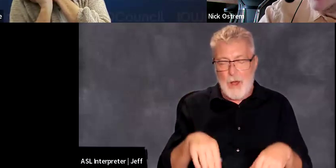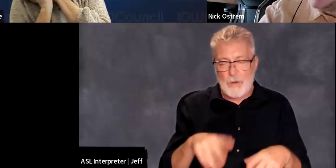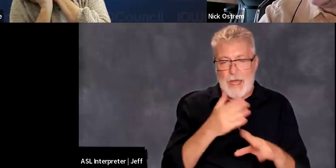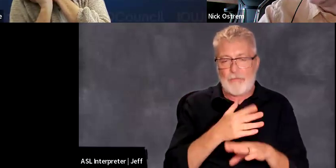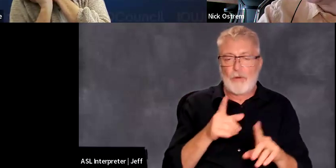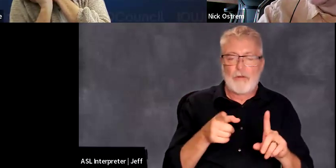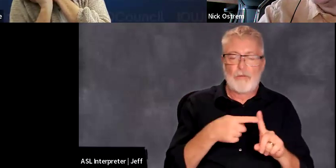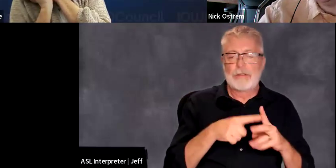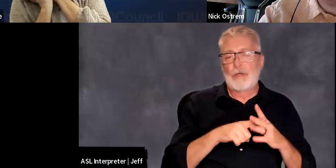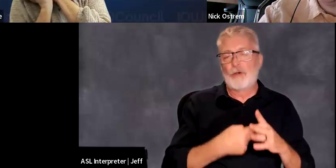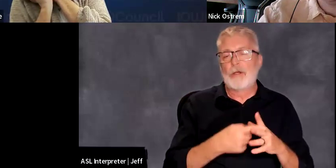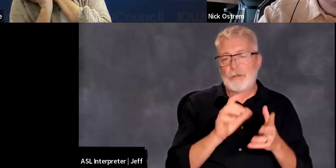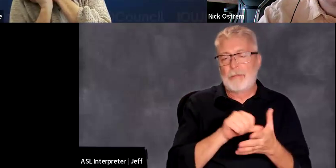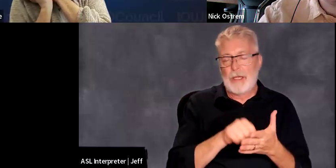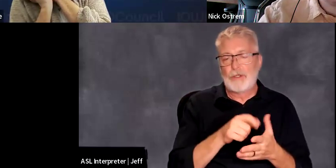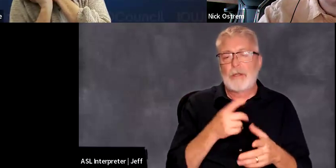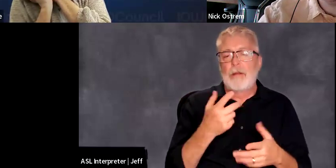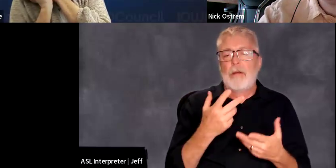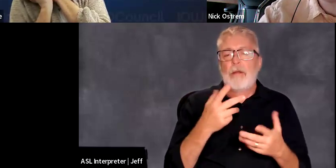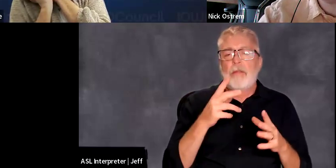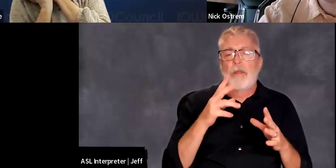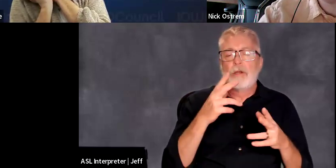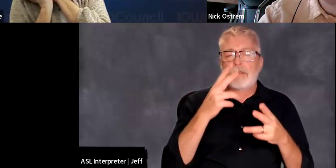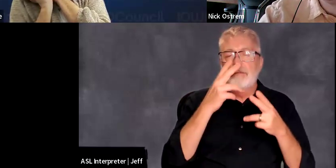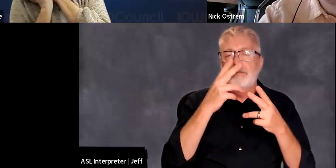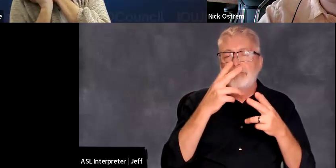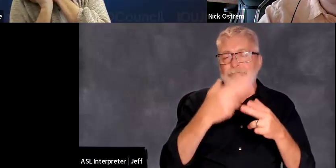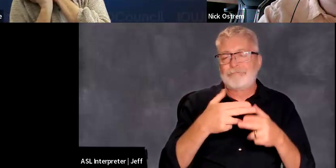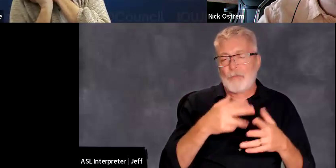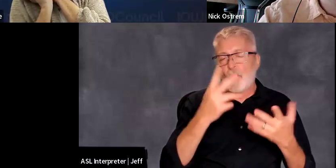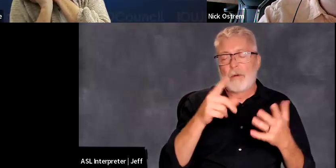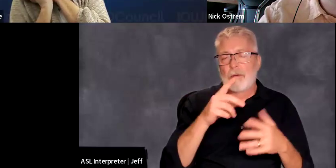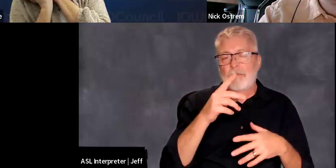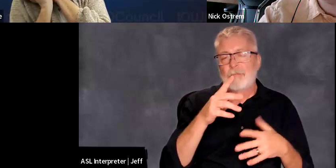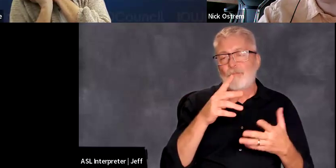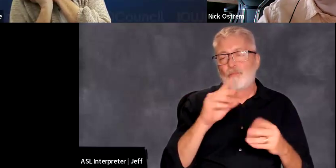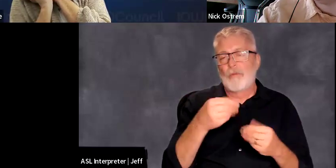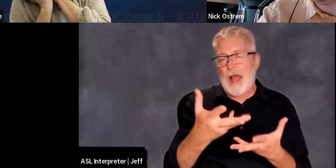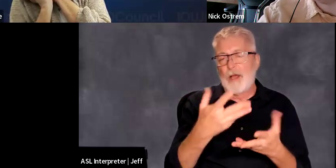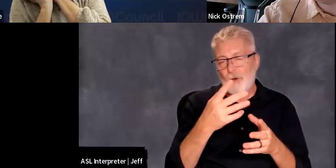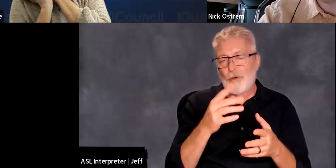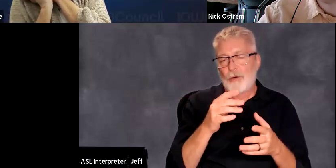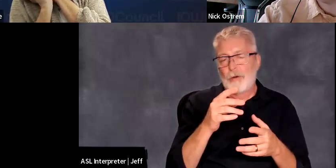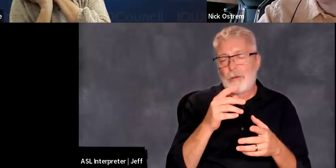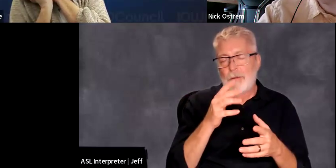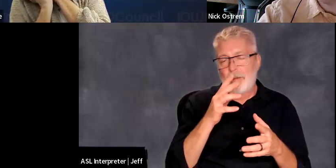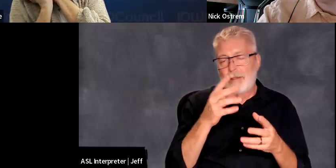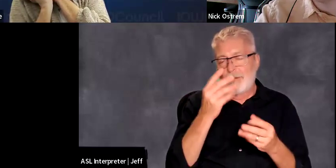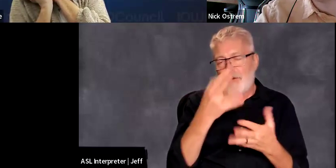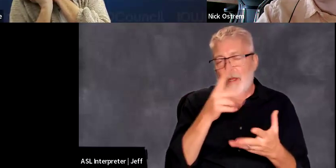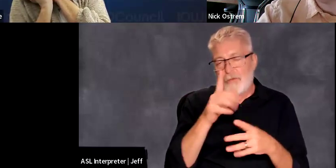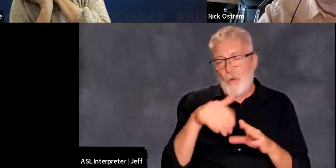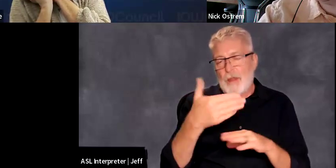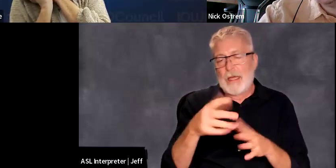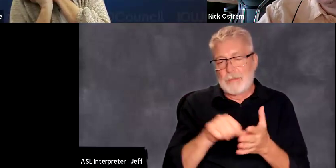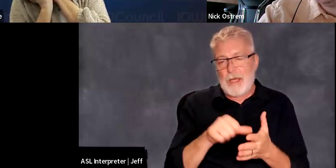page, a set of medical and healthcare provider information forms will be created for each individual on the following menu page. You can